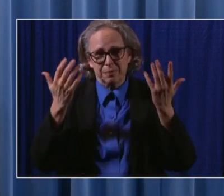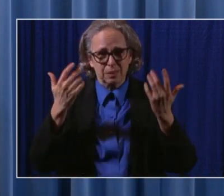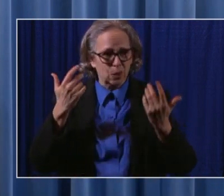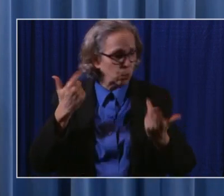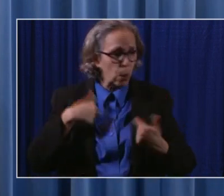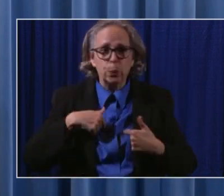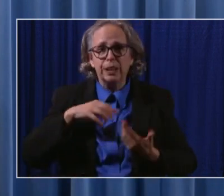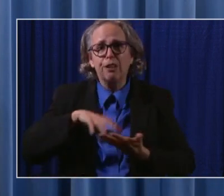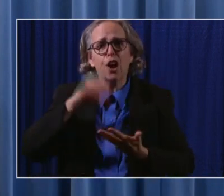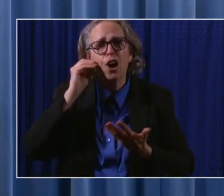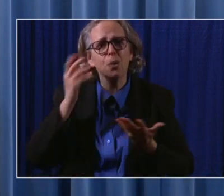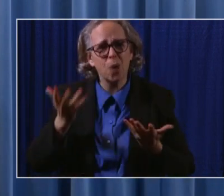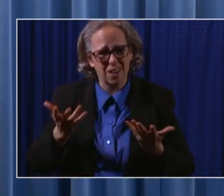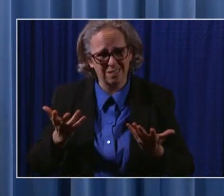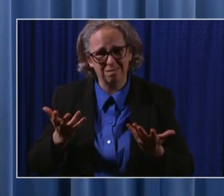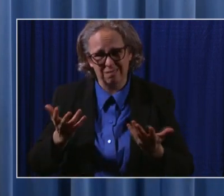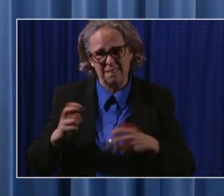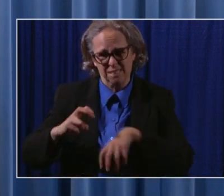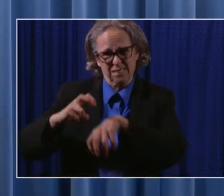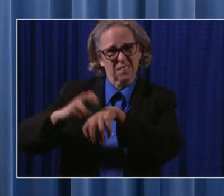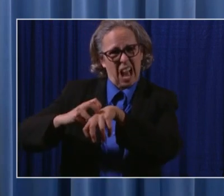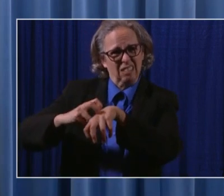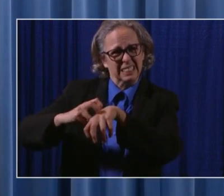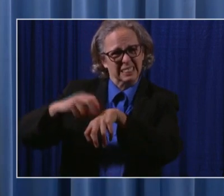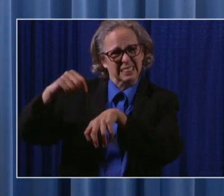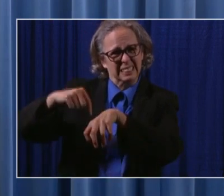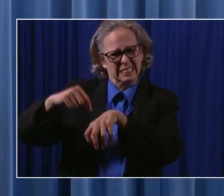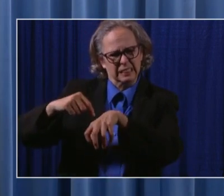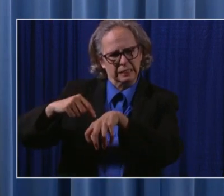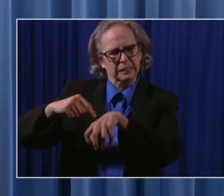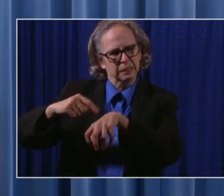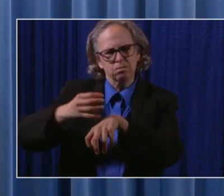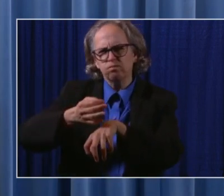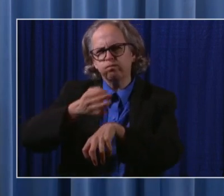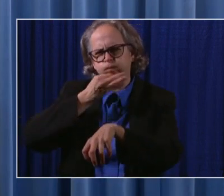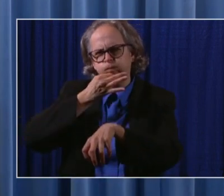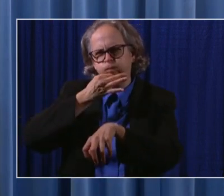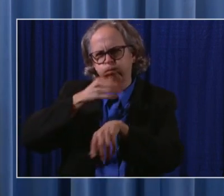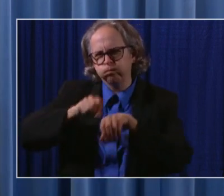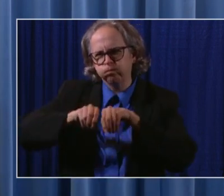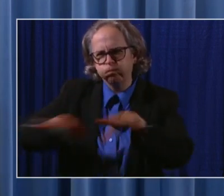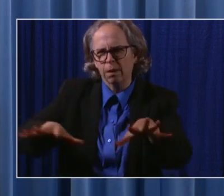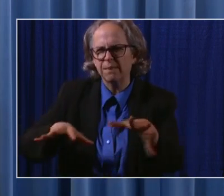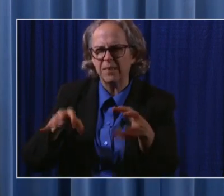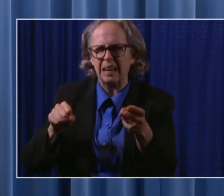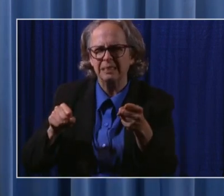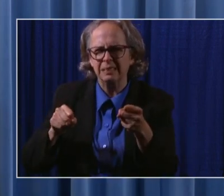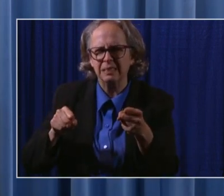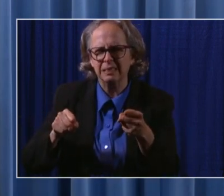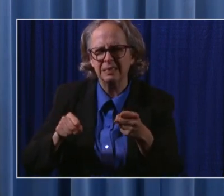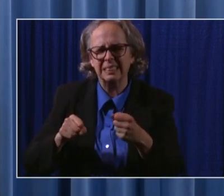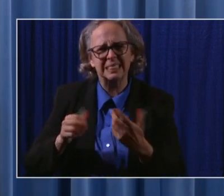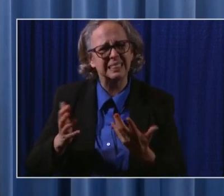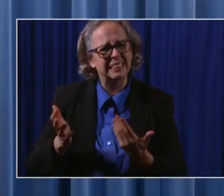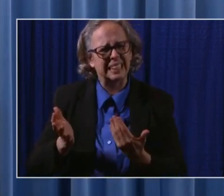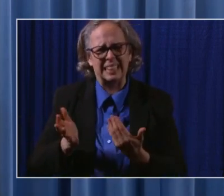is, how it spreads, and how it certainly spreads from people who have no idea that they